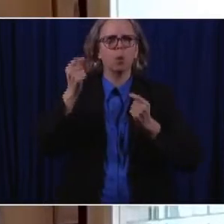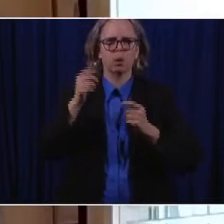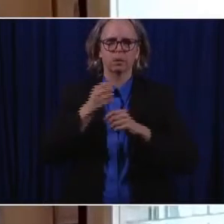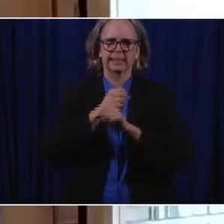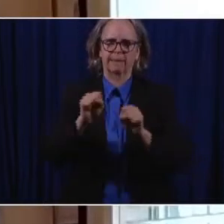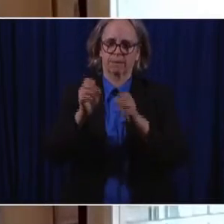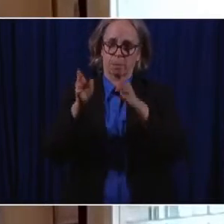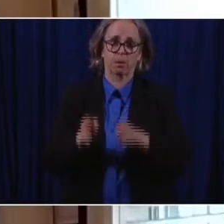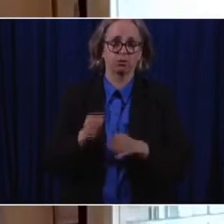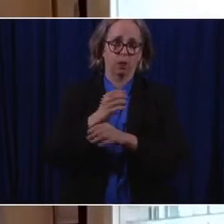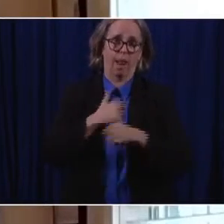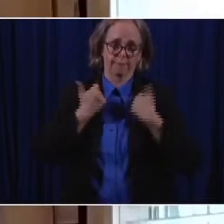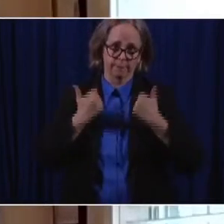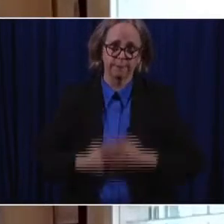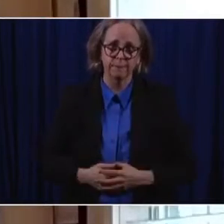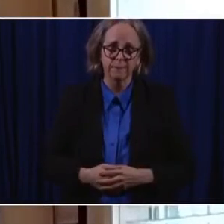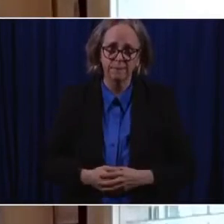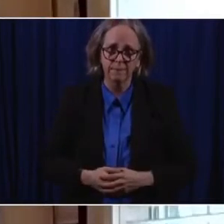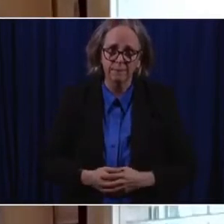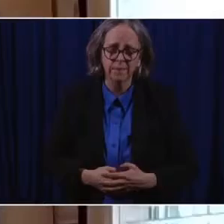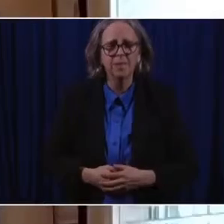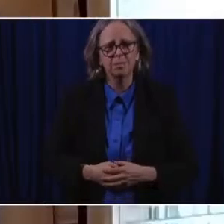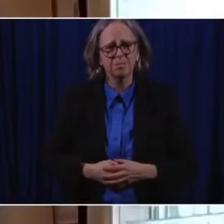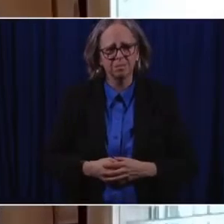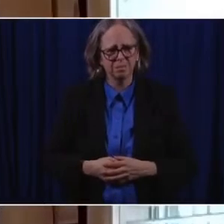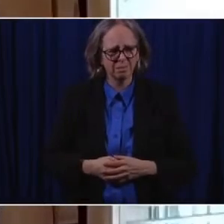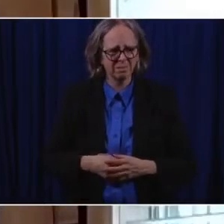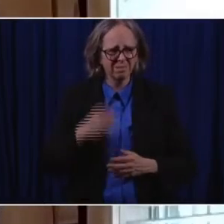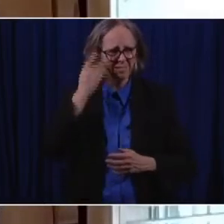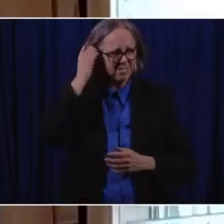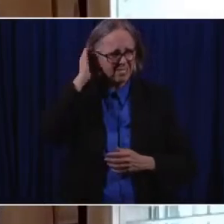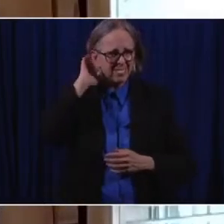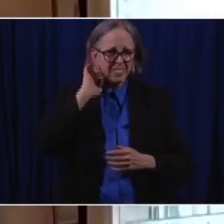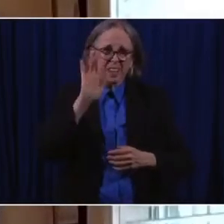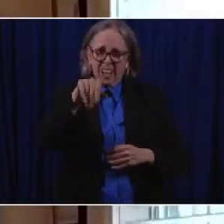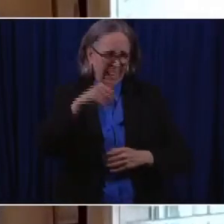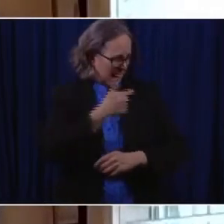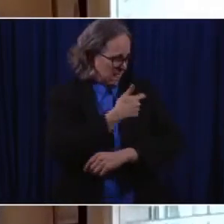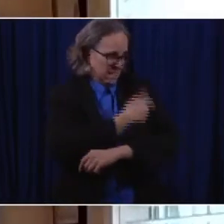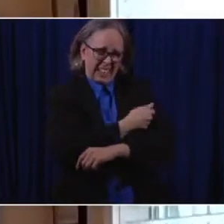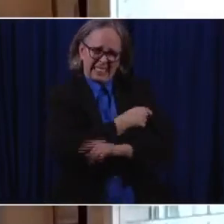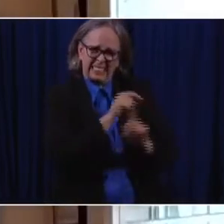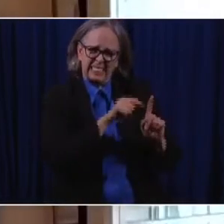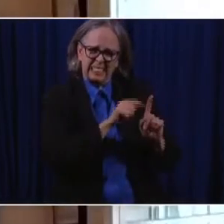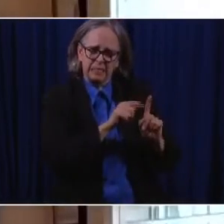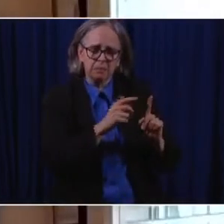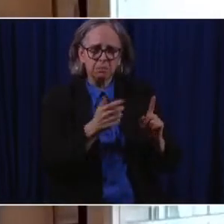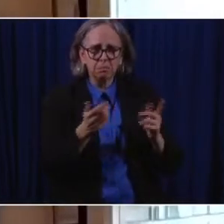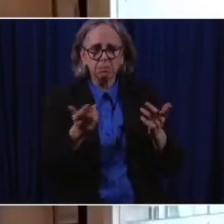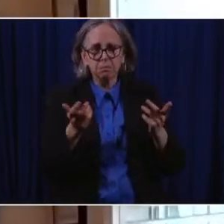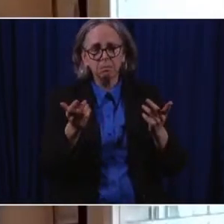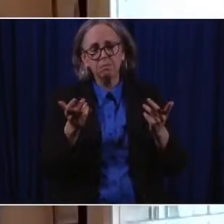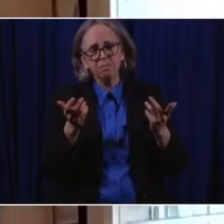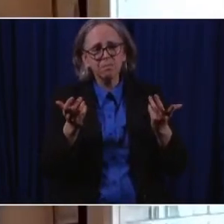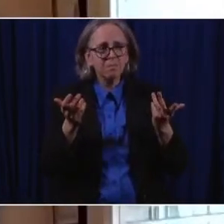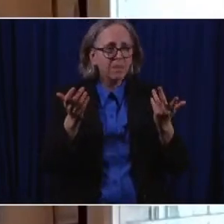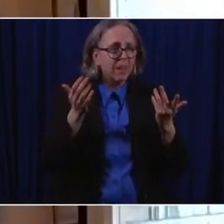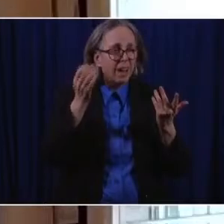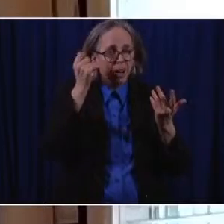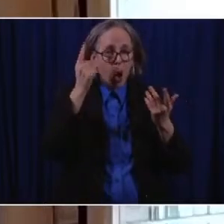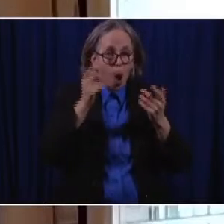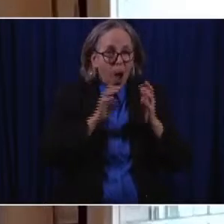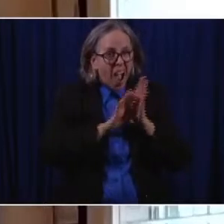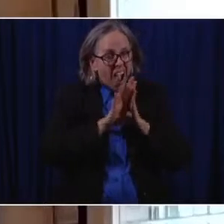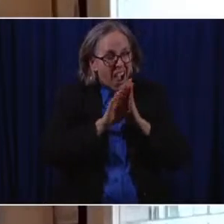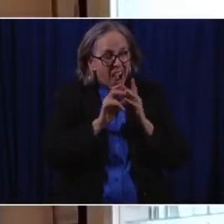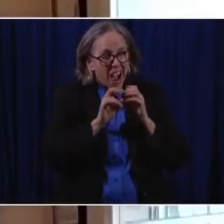under development as potential replacements for our current flu vaccines before we ever knew about COVID, and were